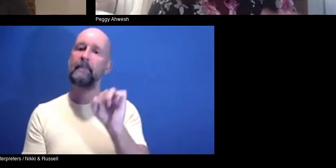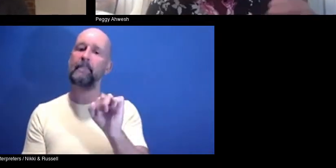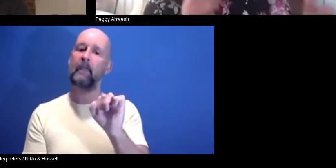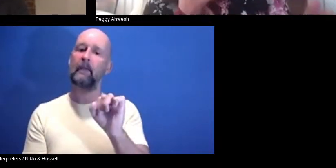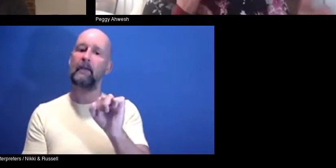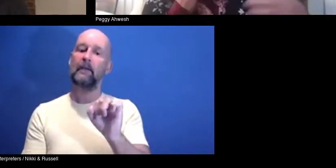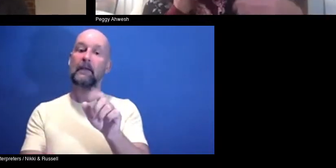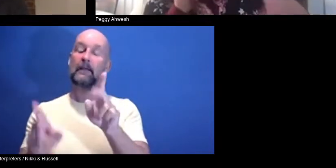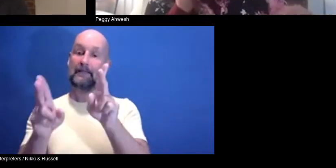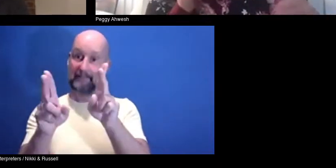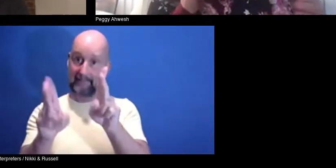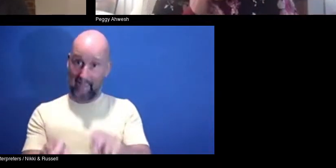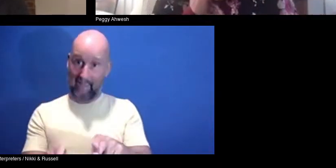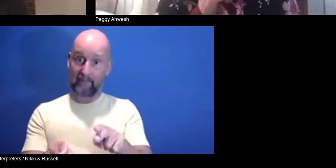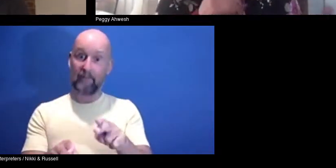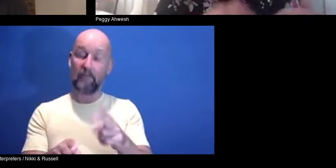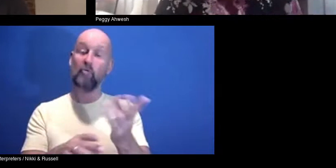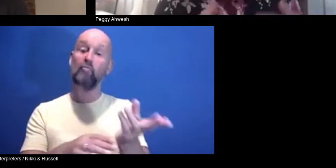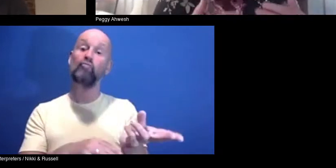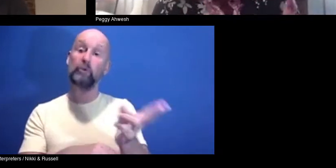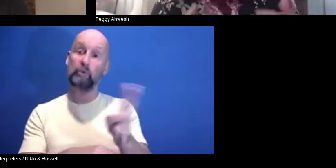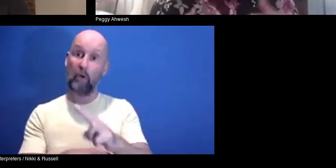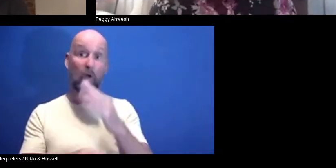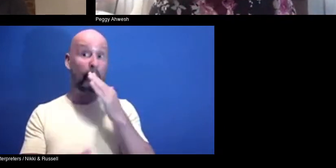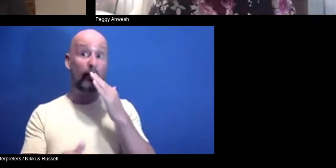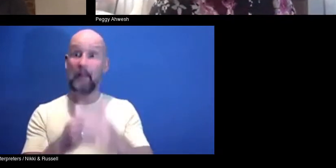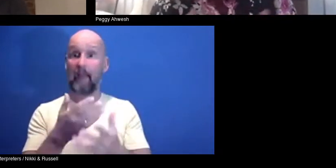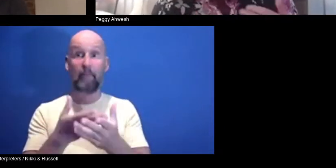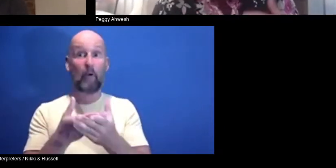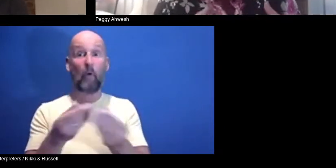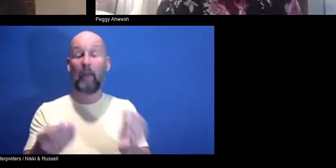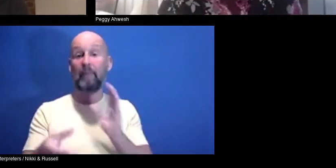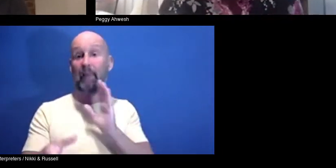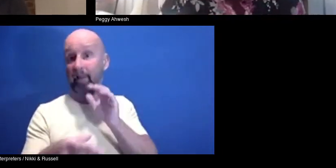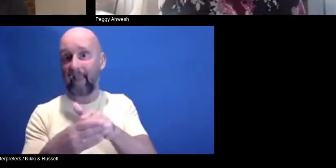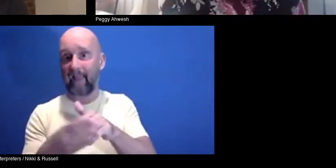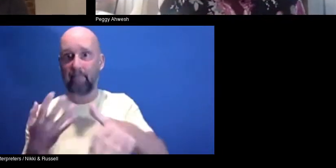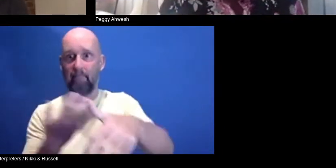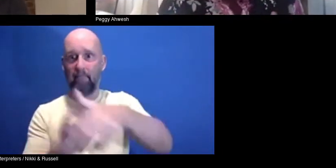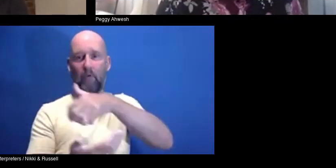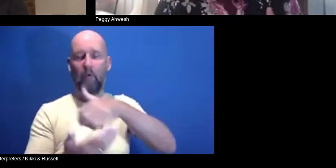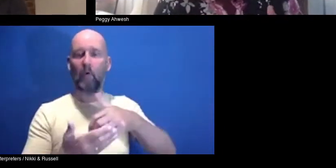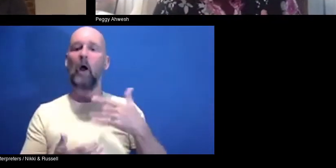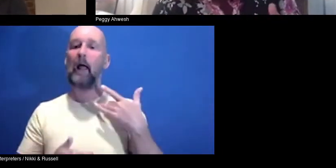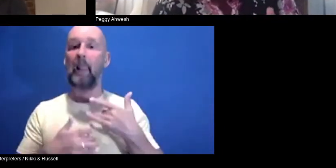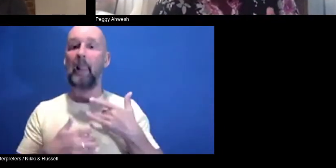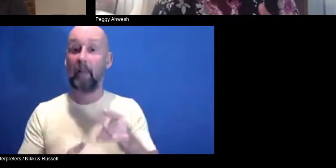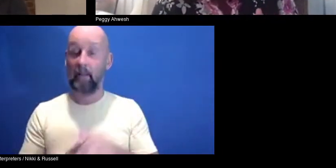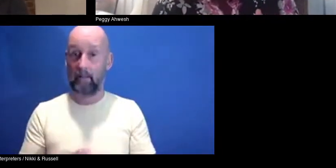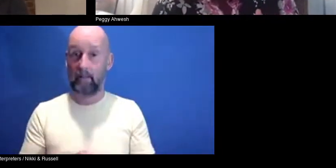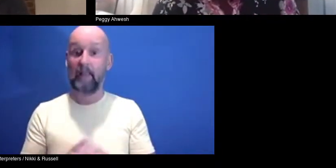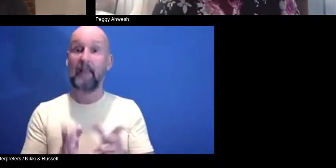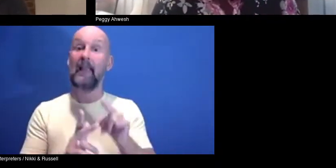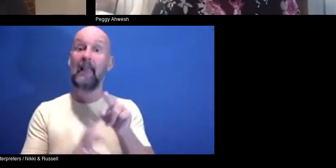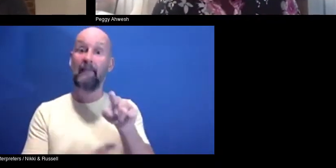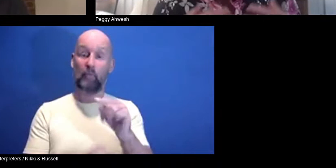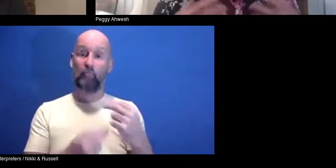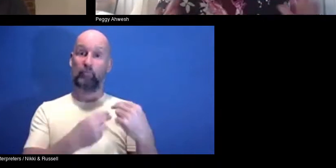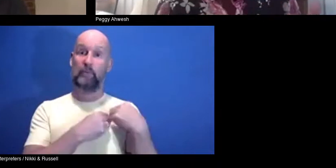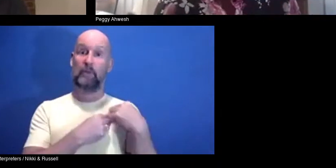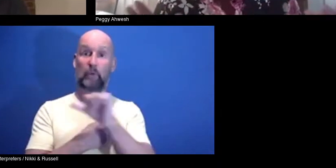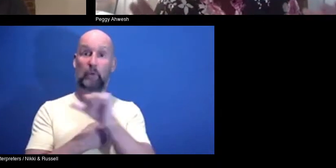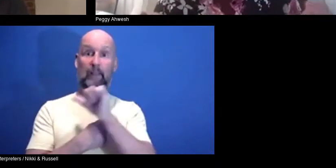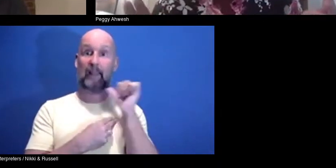the dead return, or they never go away, and they're part of the living. They remain part of the living. And if you're someone who's killed someone,